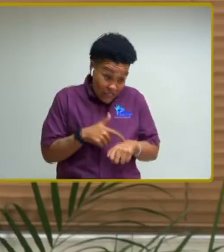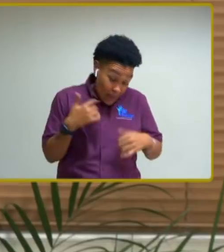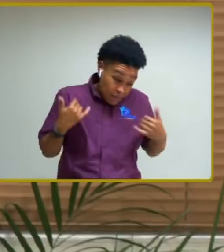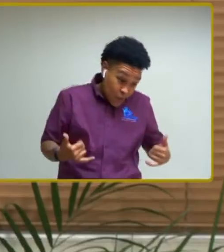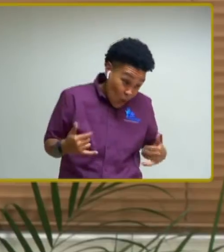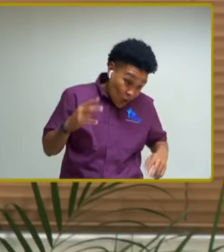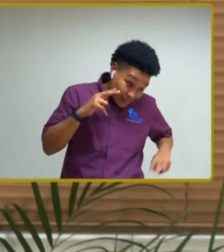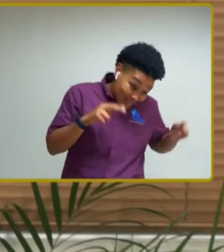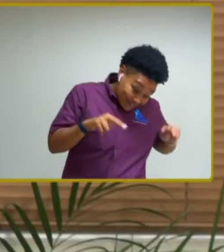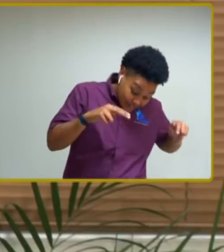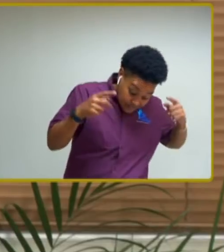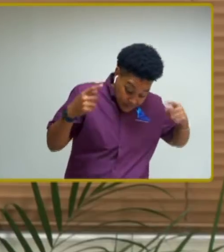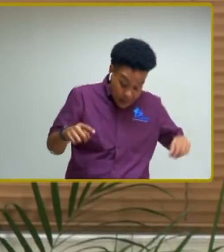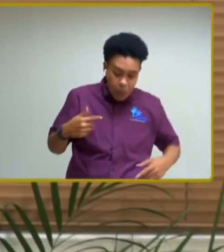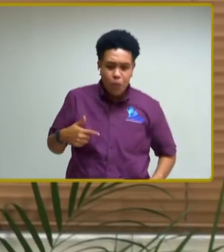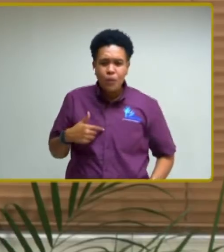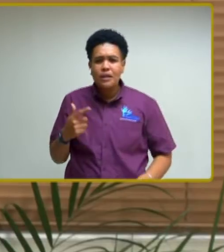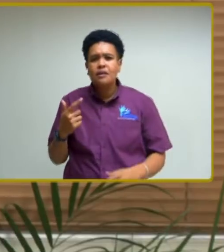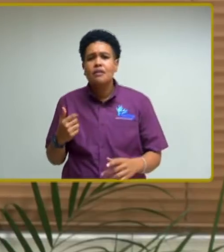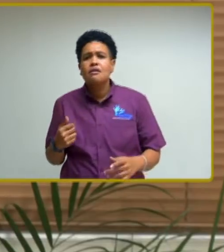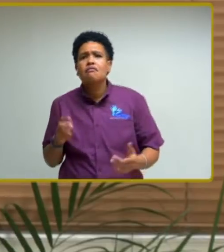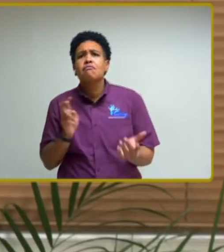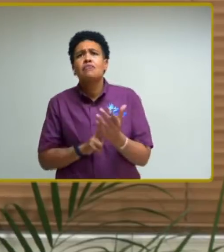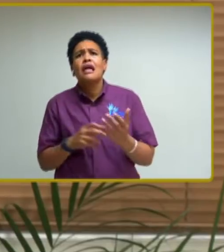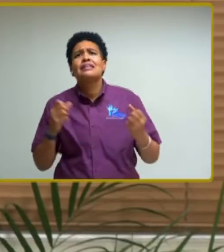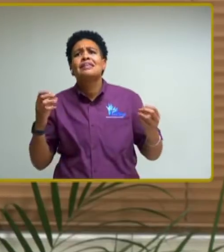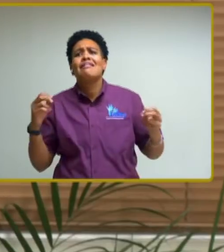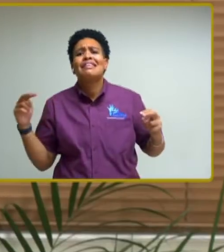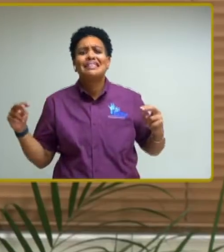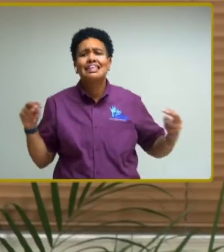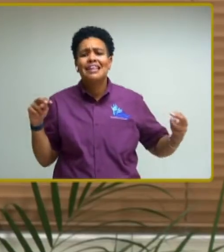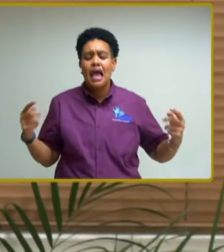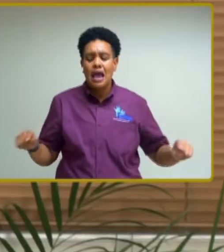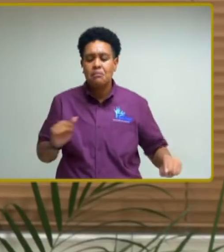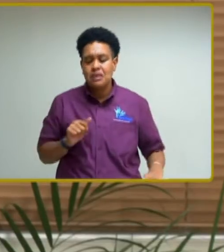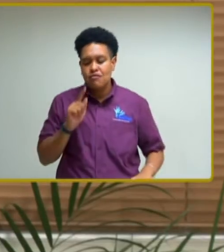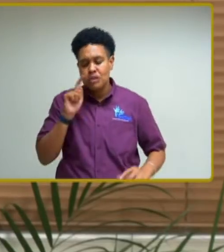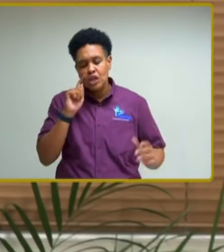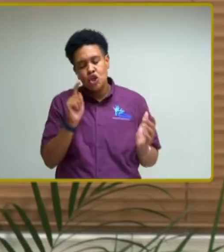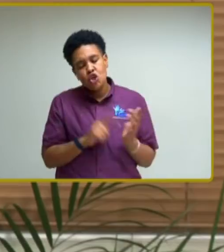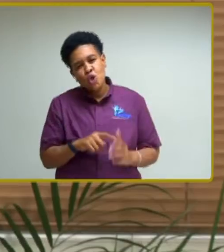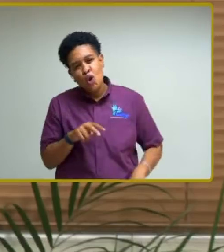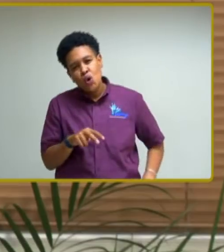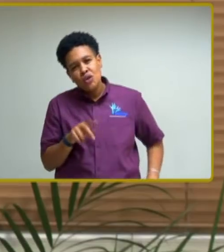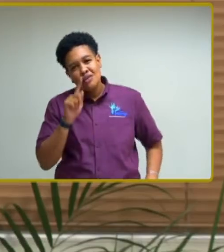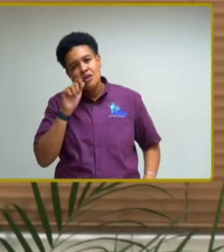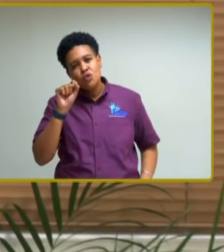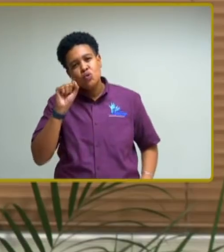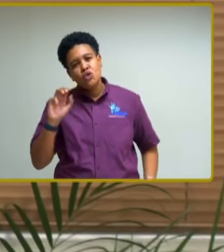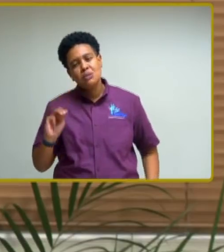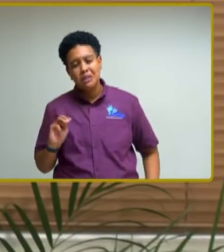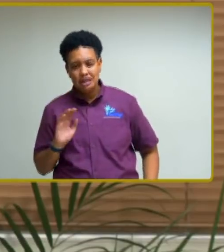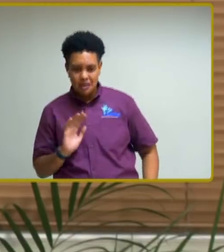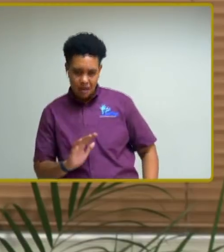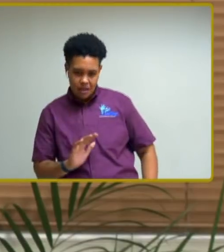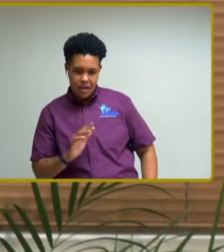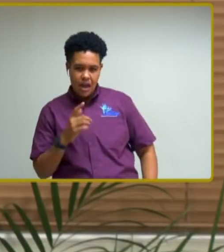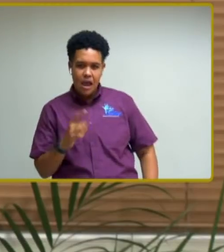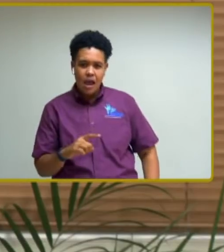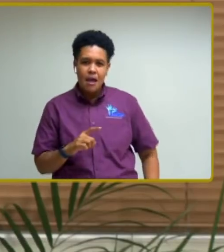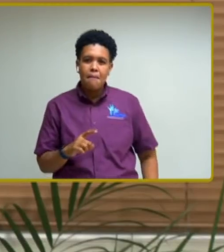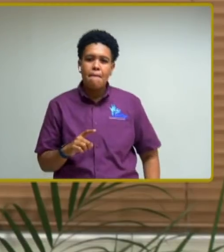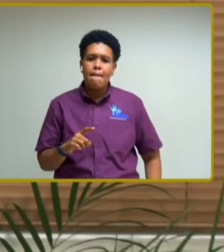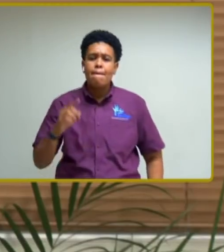us. We're batting on several fronts. I do take note on social media